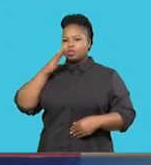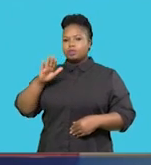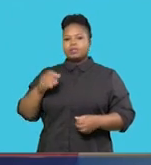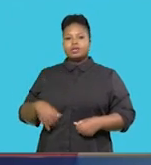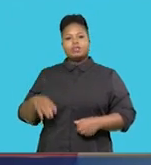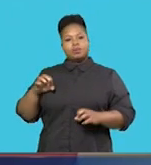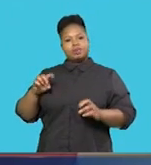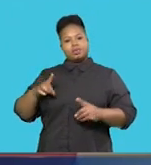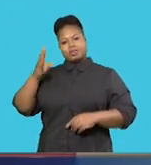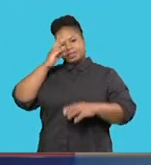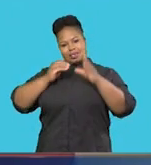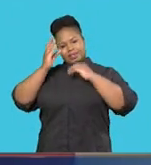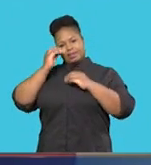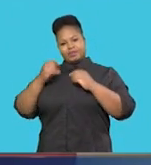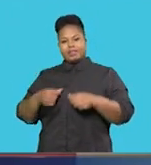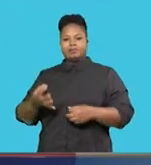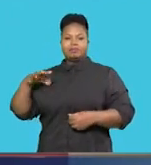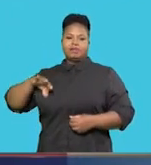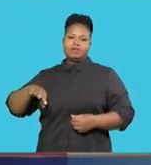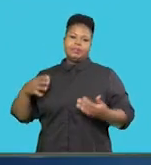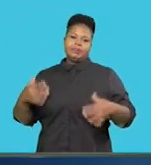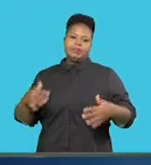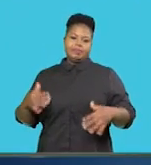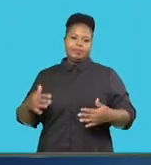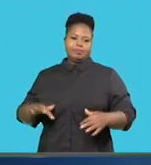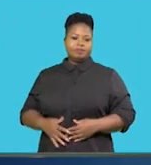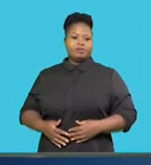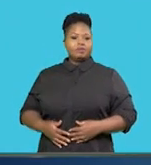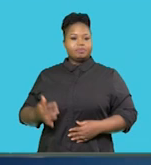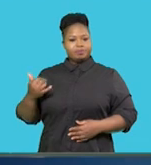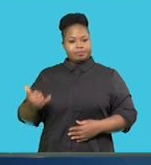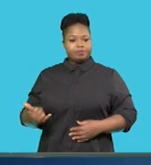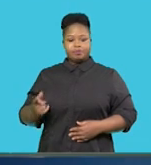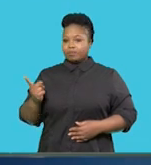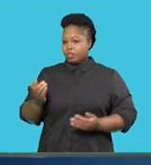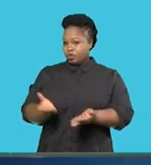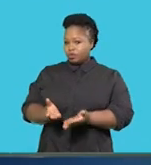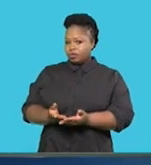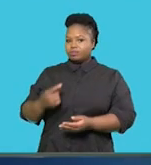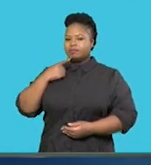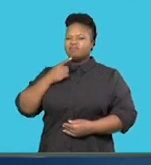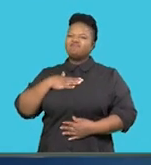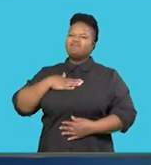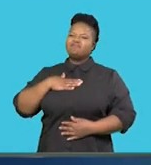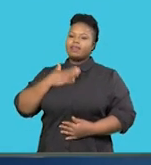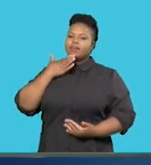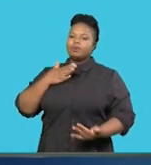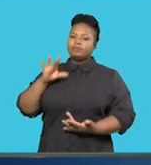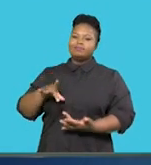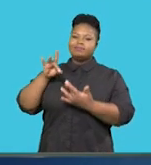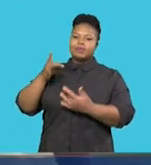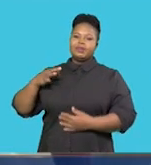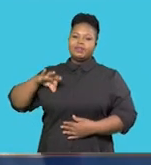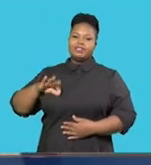ofunyenwe ngabafundi kunexabiso eliyinzuzo. Ngako oko esi sikolo sibulela ukuchongwa ukuba sixhamle kweli